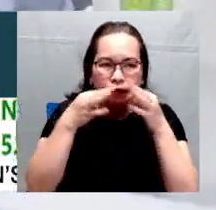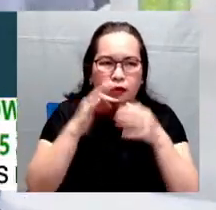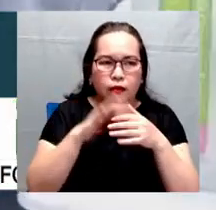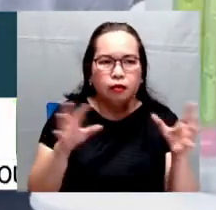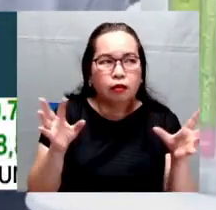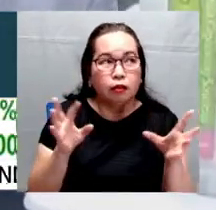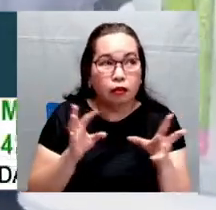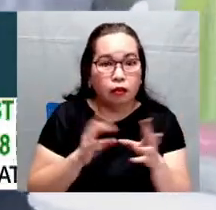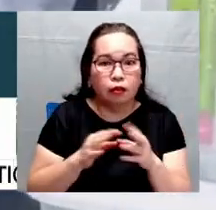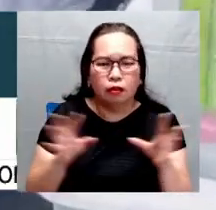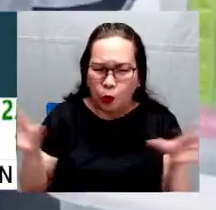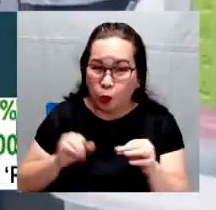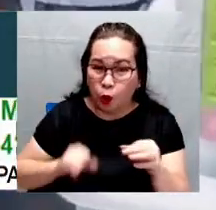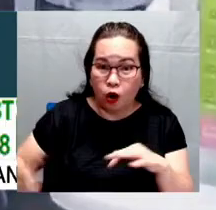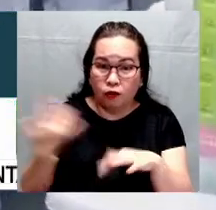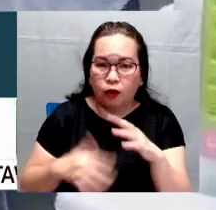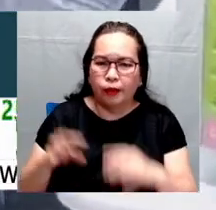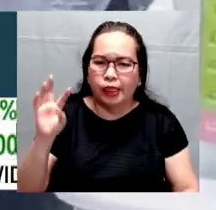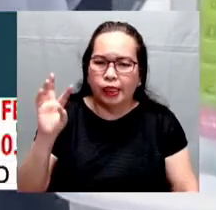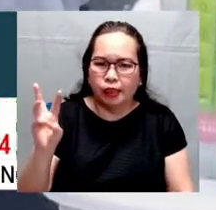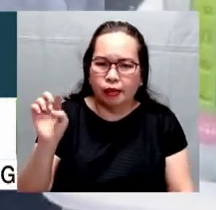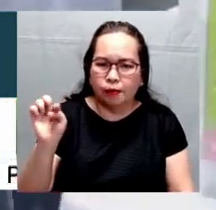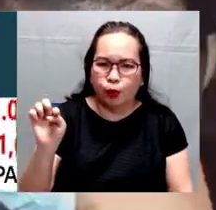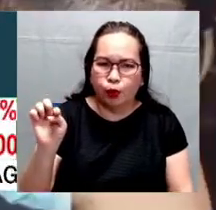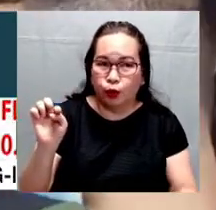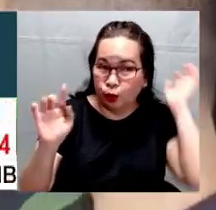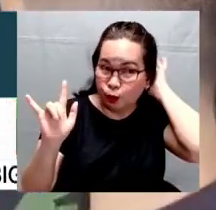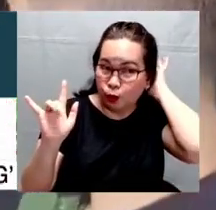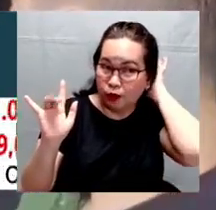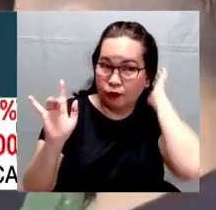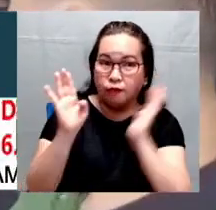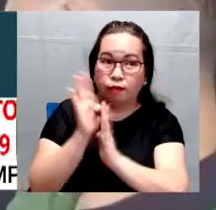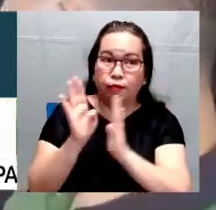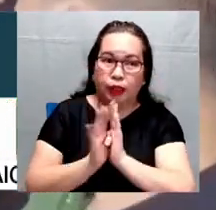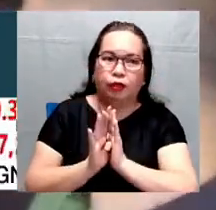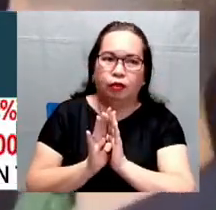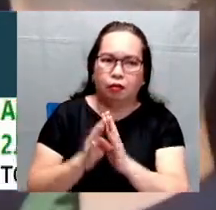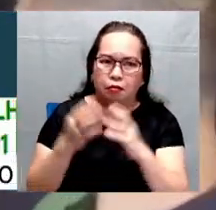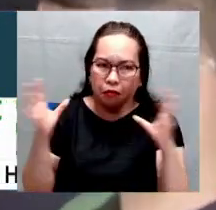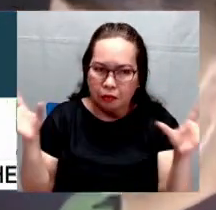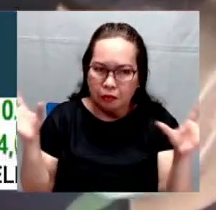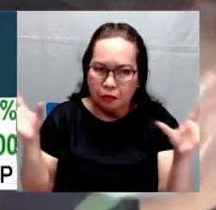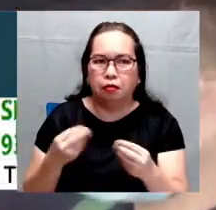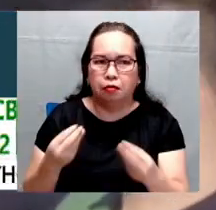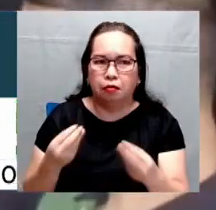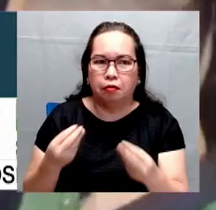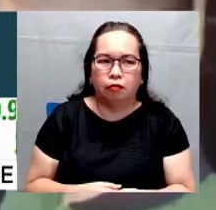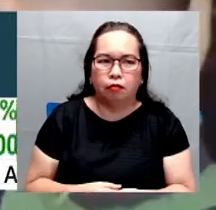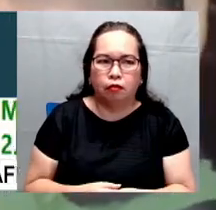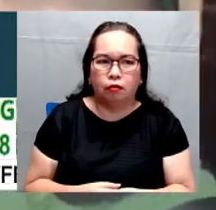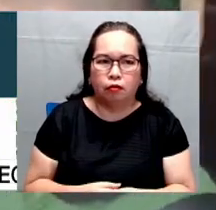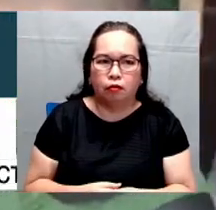billion pesos in total. Villanueva admitted that the agency faced challenges in complying with the president's order due to what